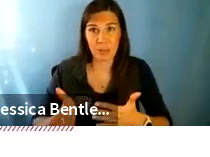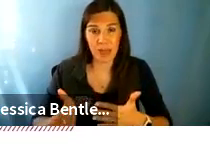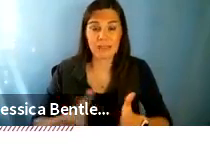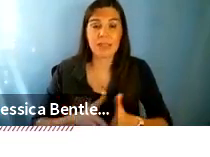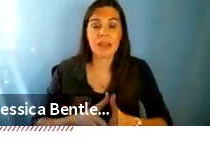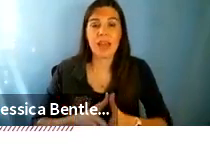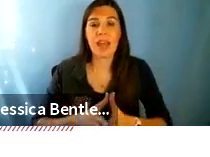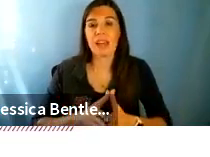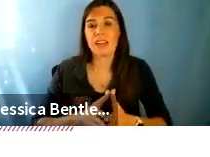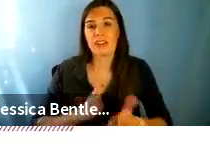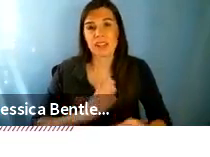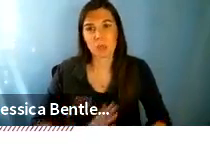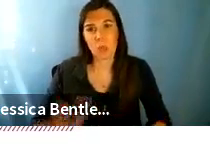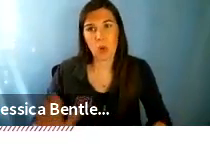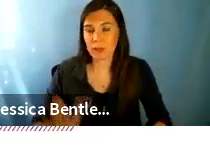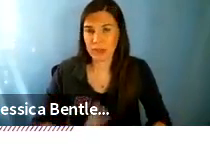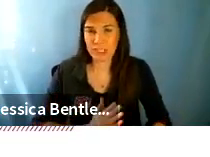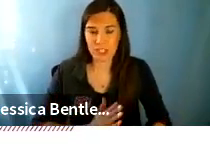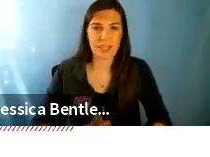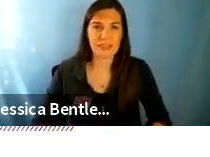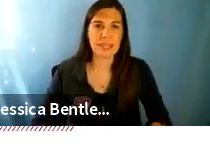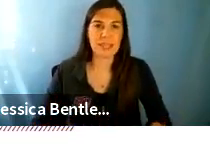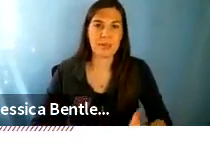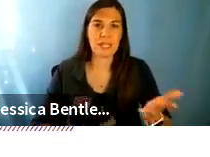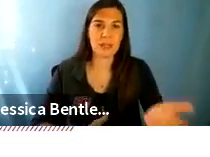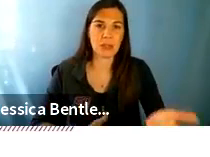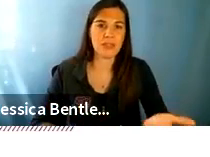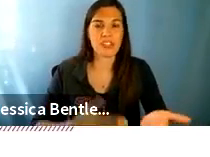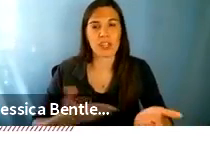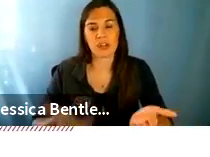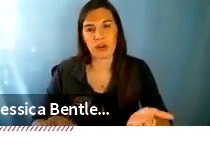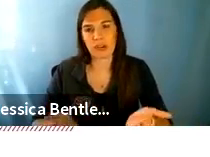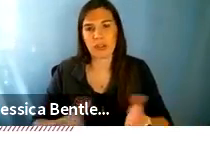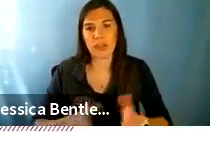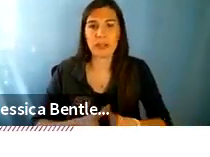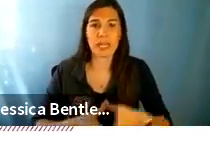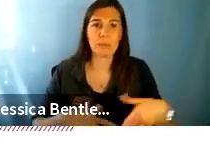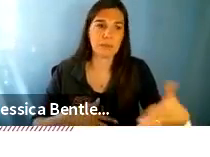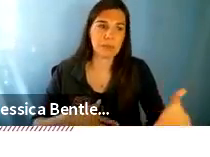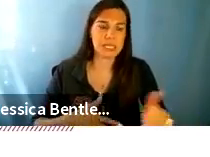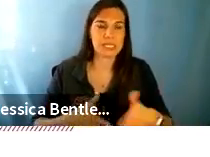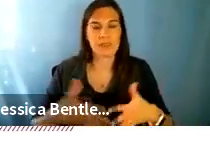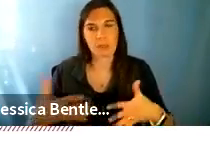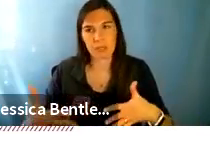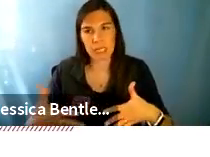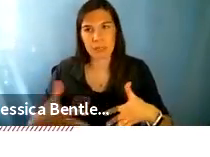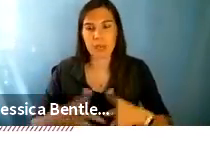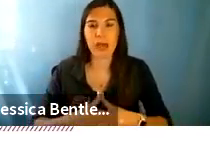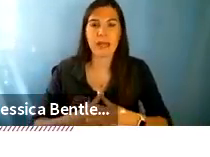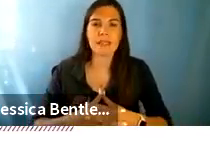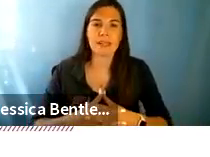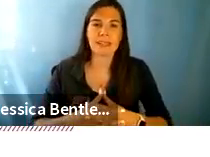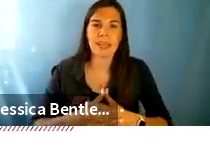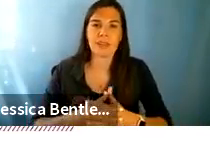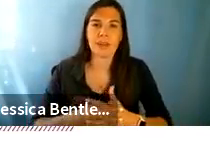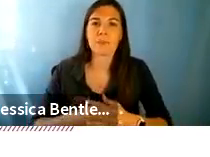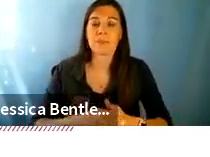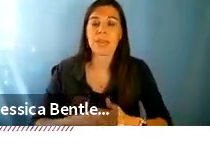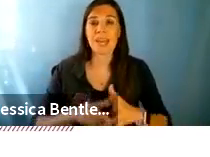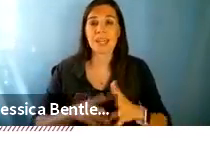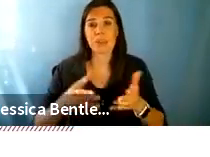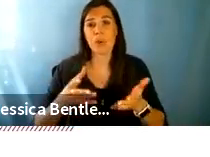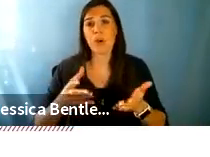and blind. And there is a wide range of this. They could be low vision and hard of hearing. They could be completely deaf, completely blind,